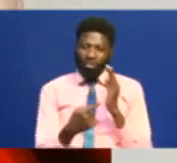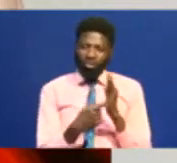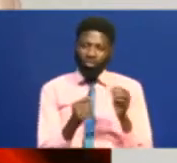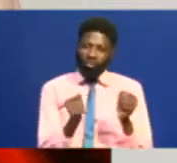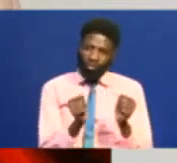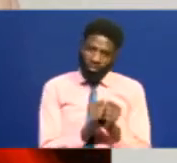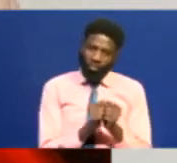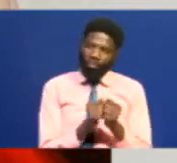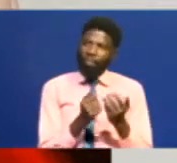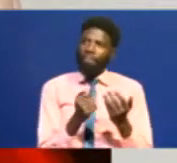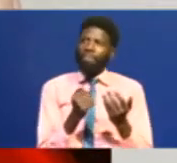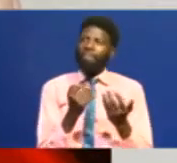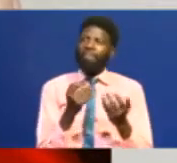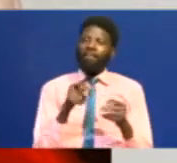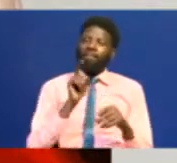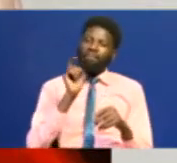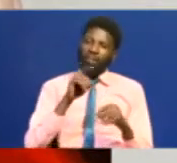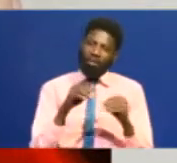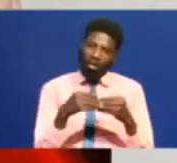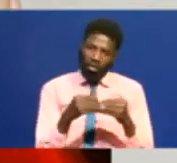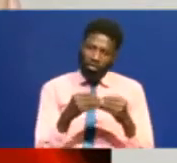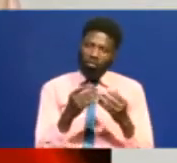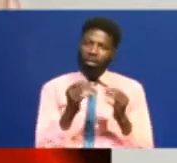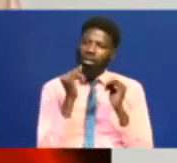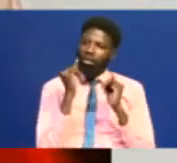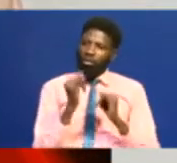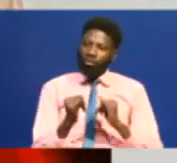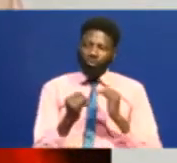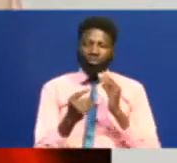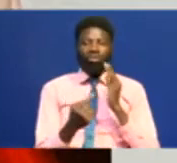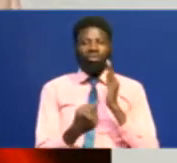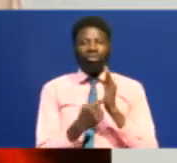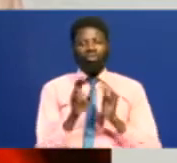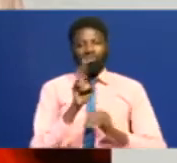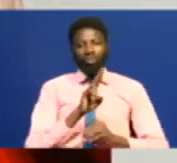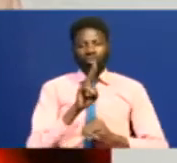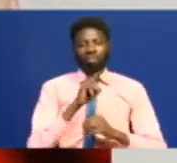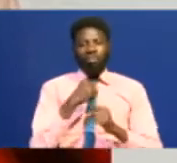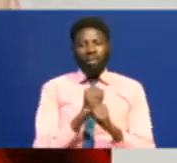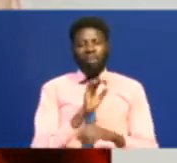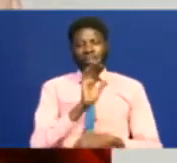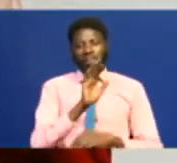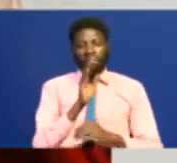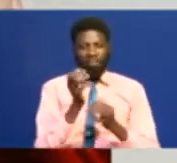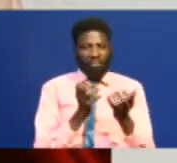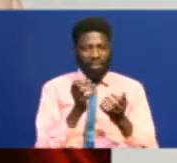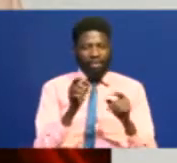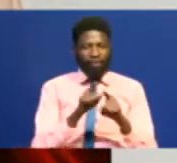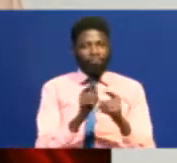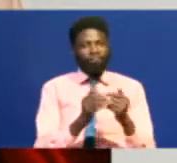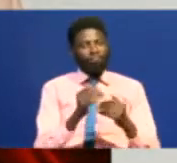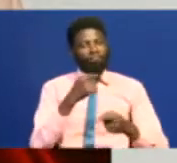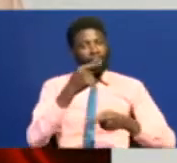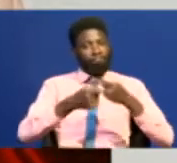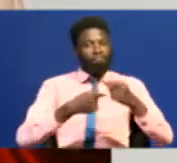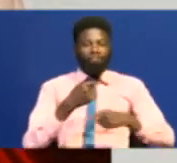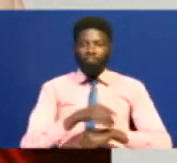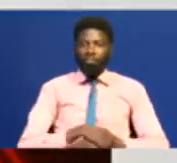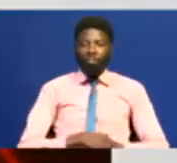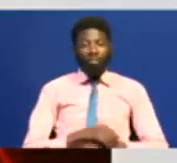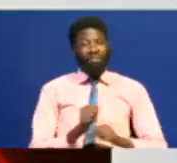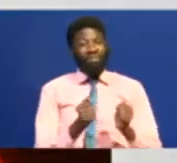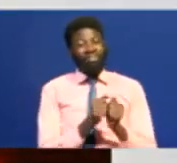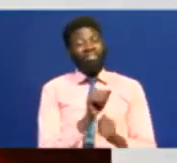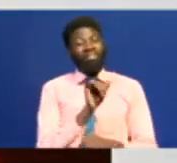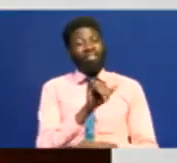adopt and be very agile and adopt the new technologies coming in, mm-hmm. to keep your startup, you know, ahead of the curve. Mm-hmm. And of course, with that in